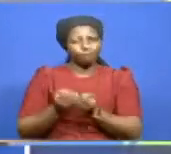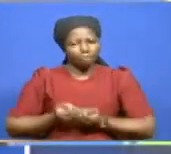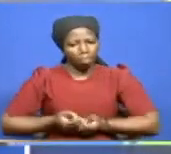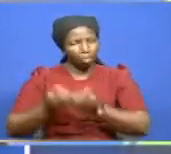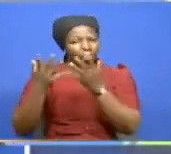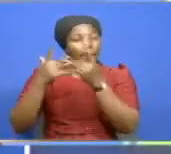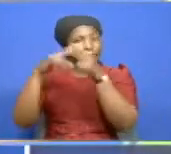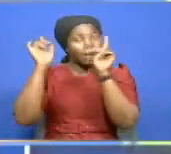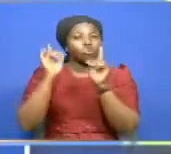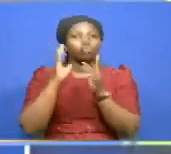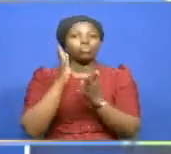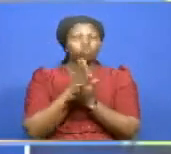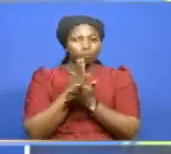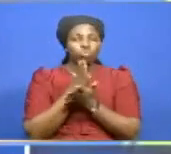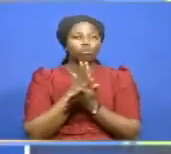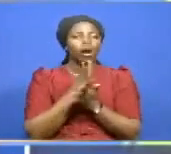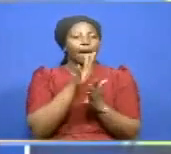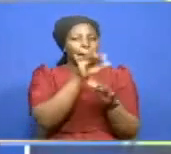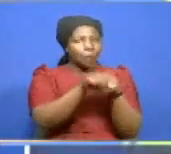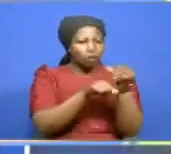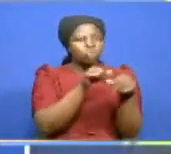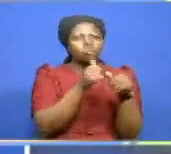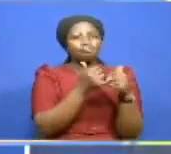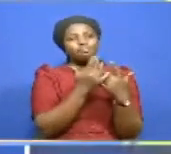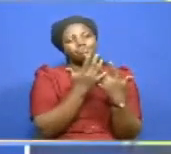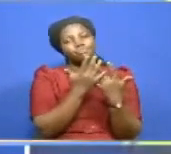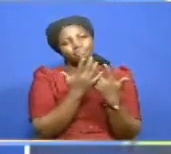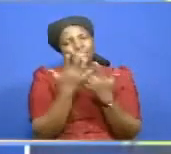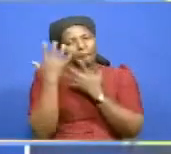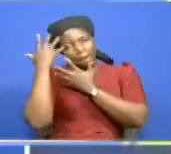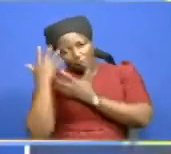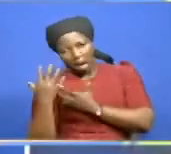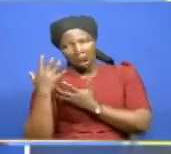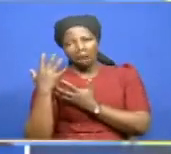yet in terms of the burden